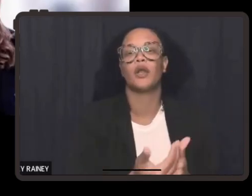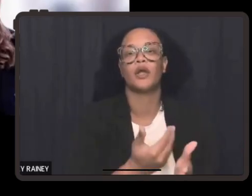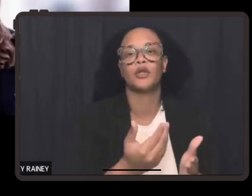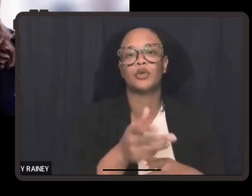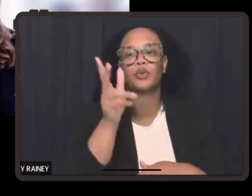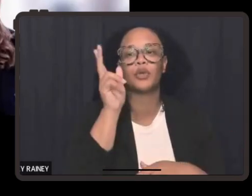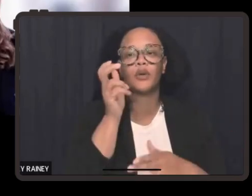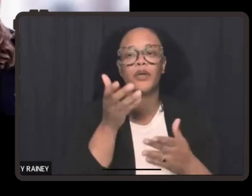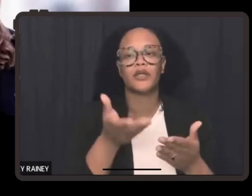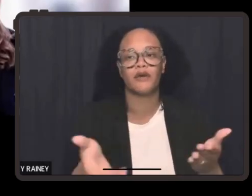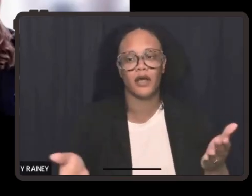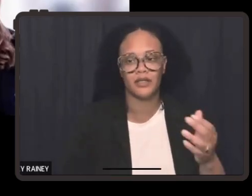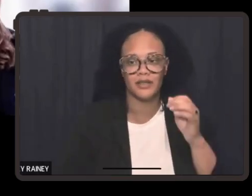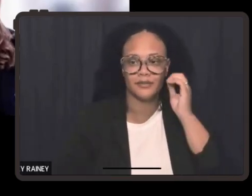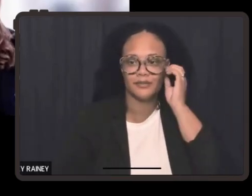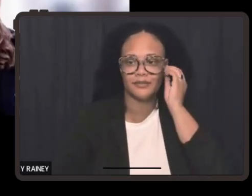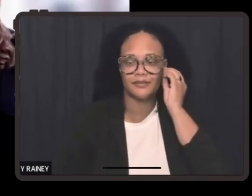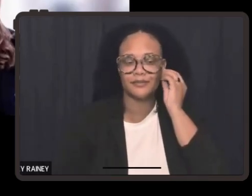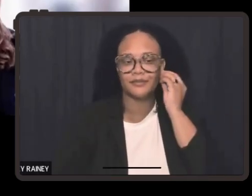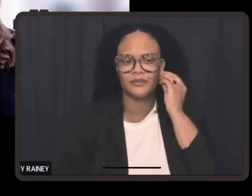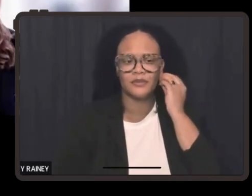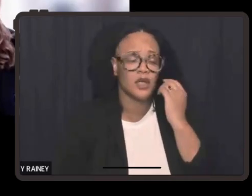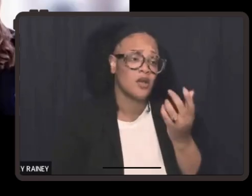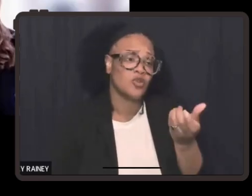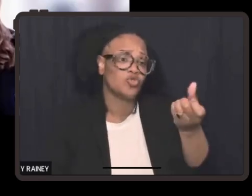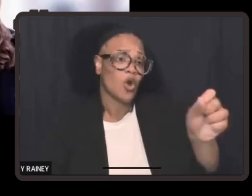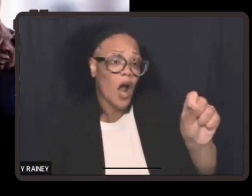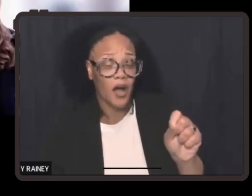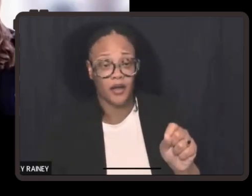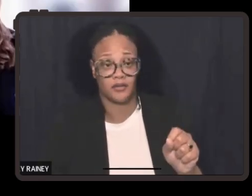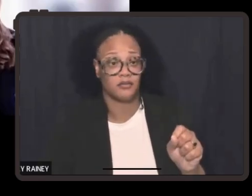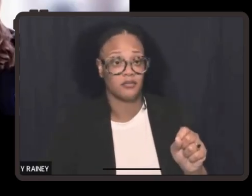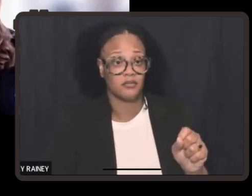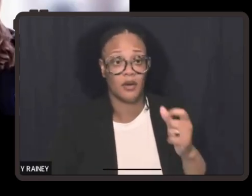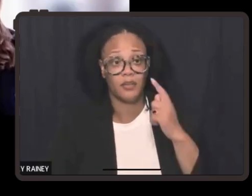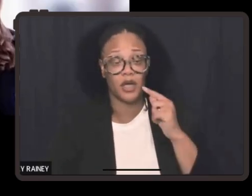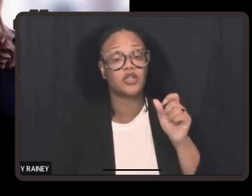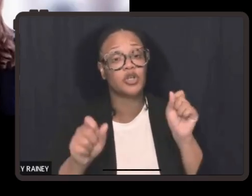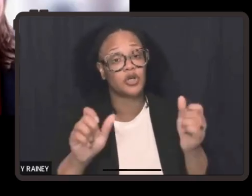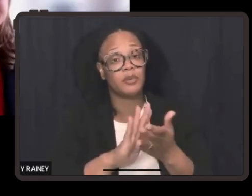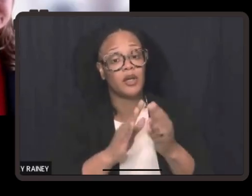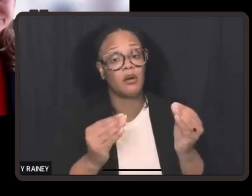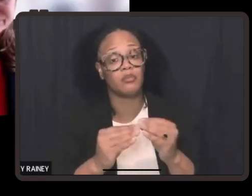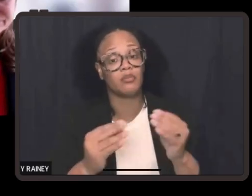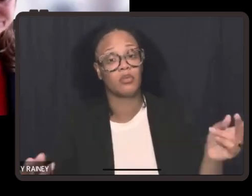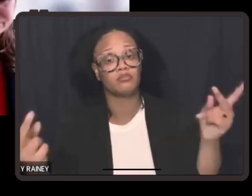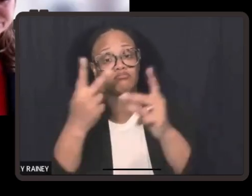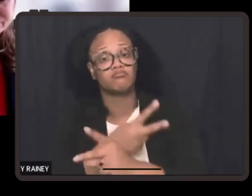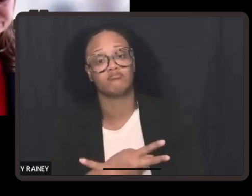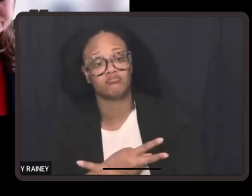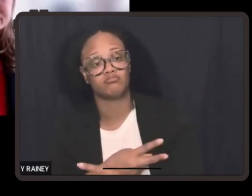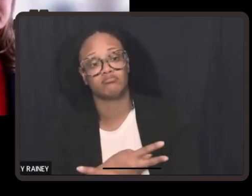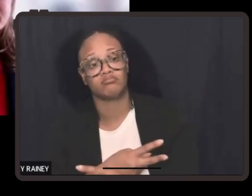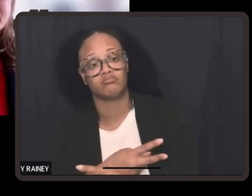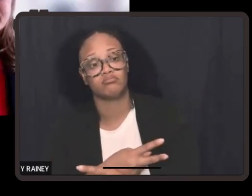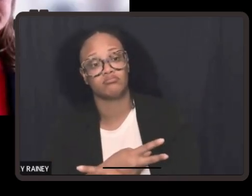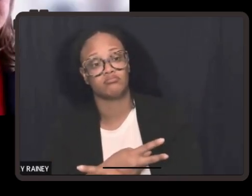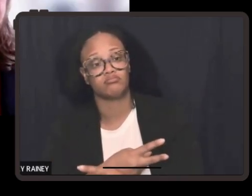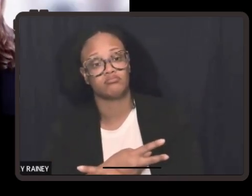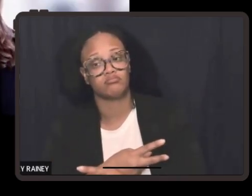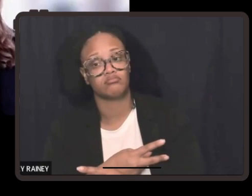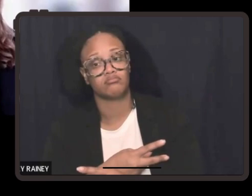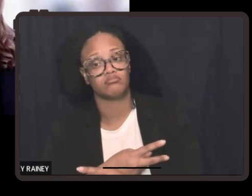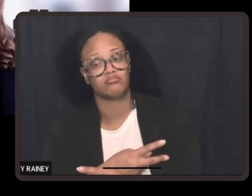of course, because it could get worse, even more worse, and that makes something